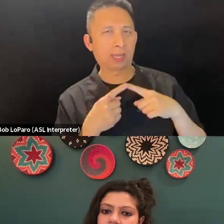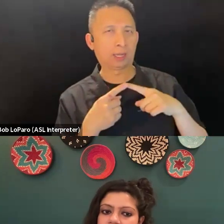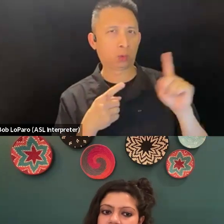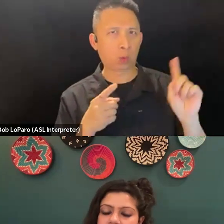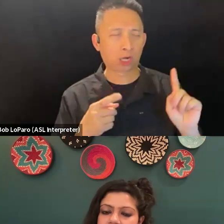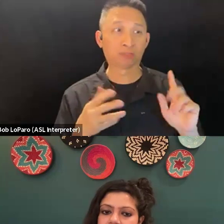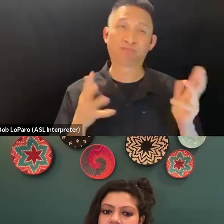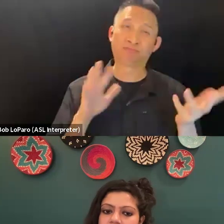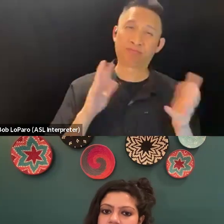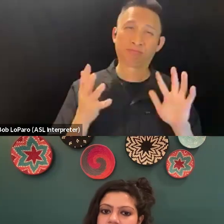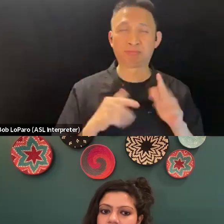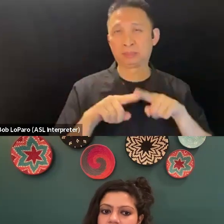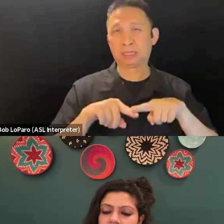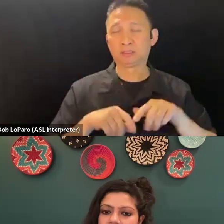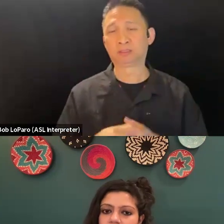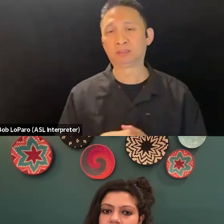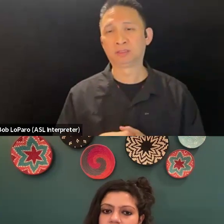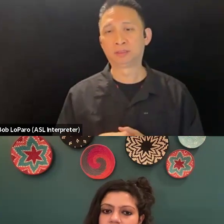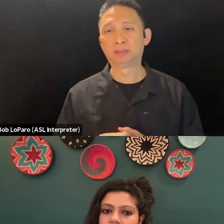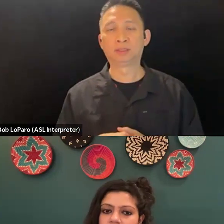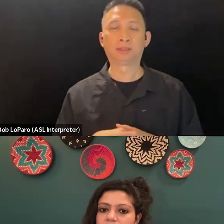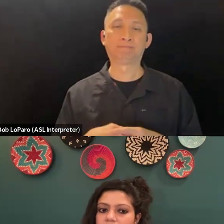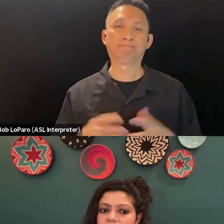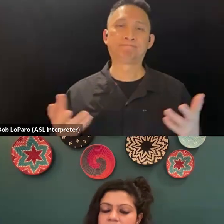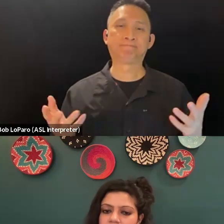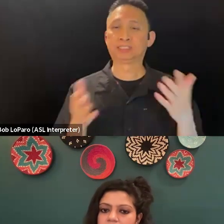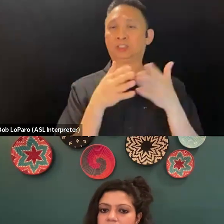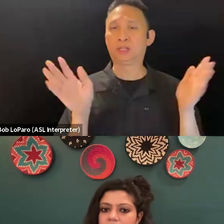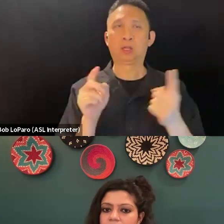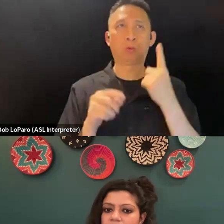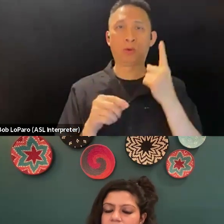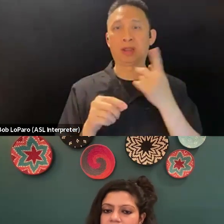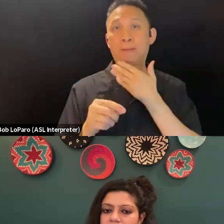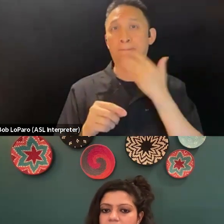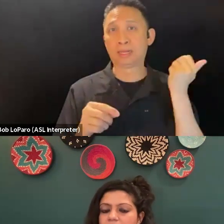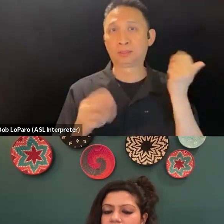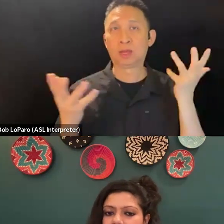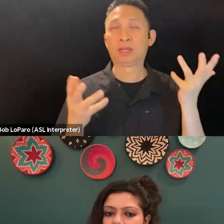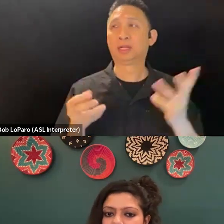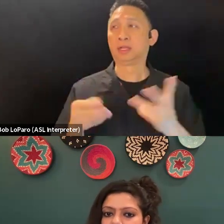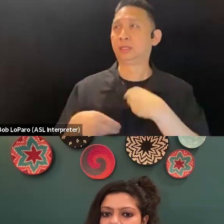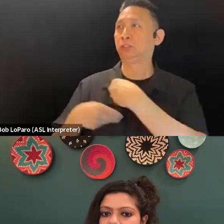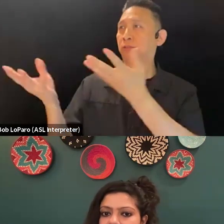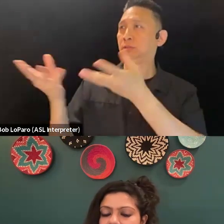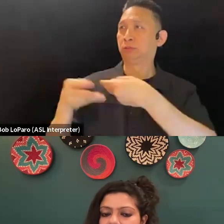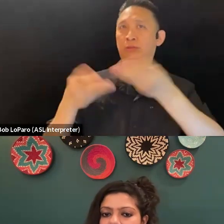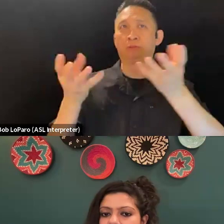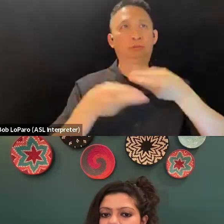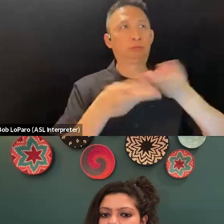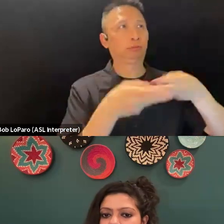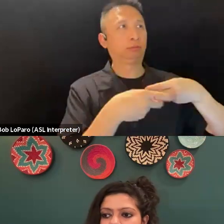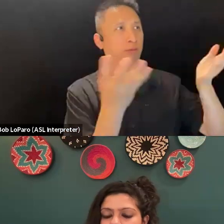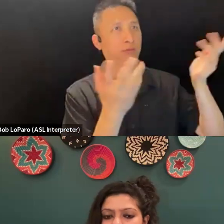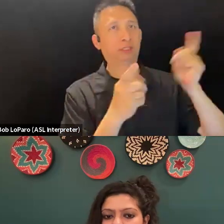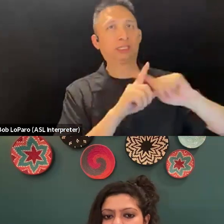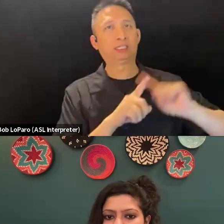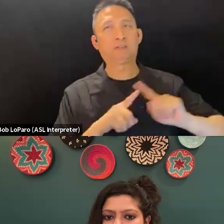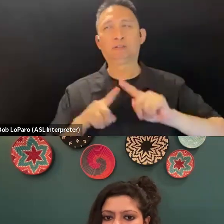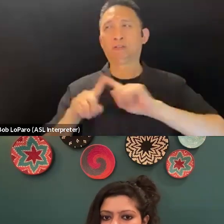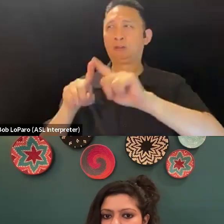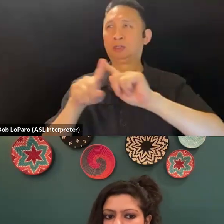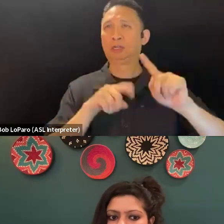honestly, I guarantee you could go to 10 different heads of content and network